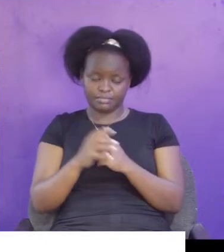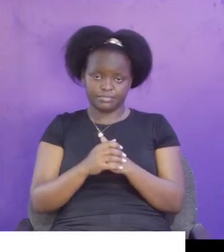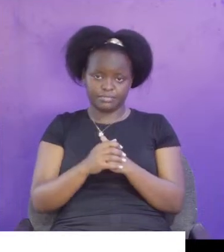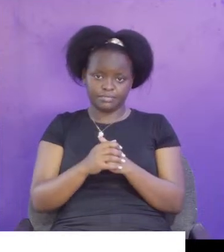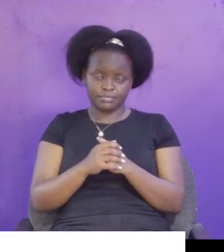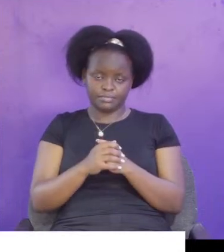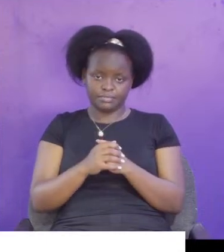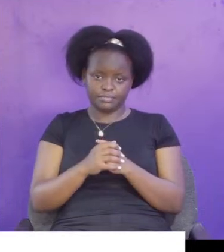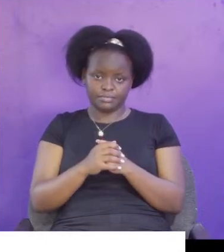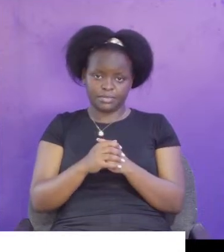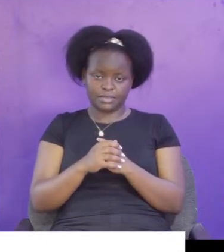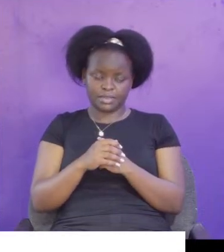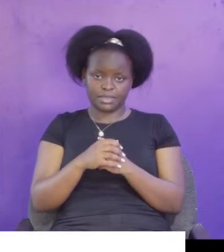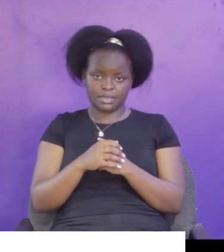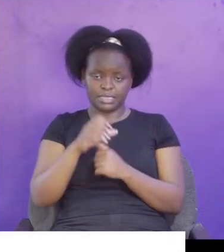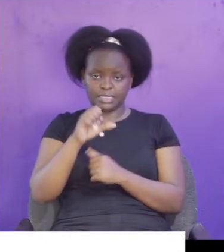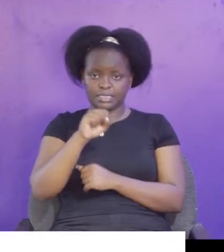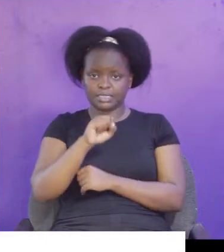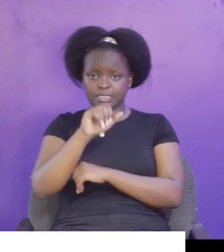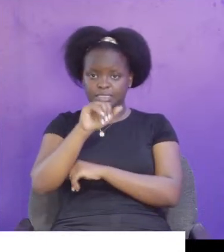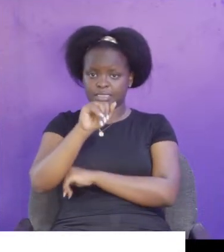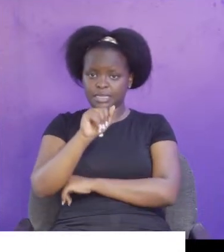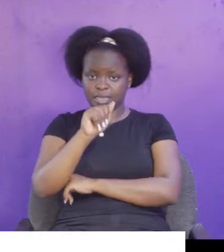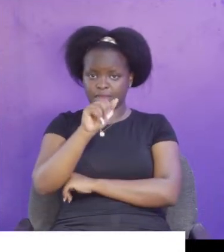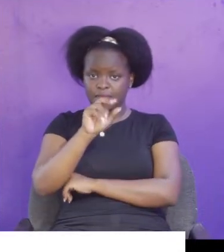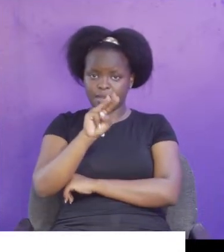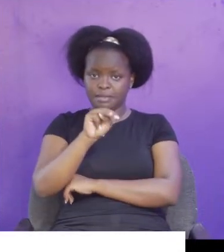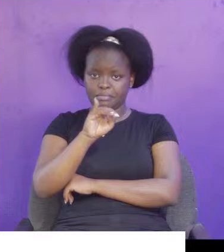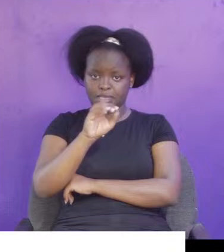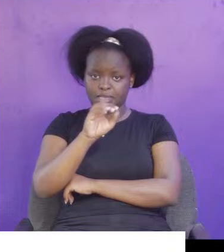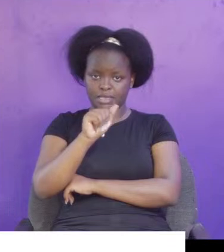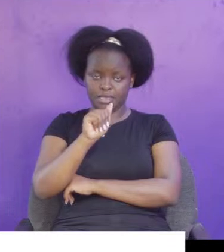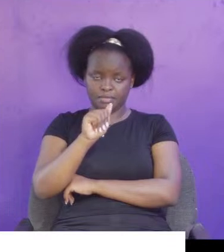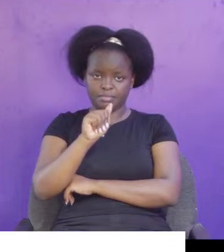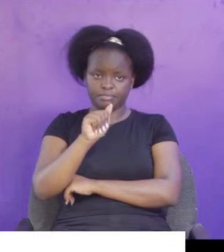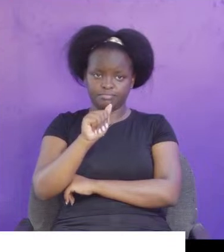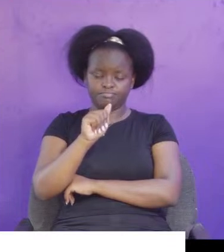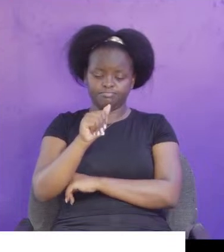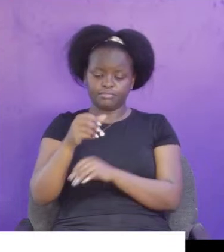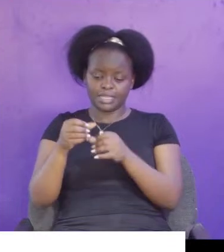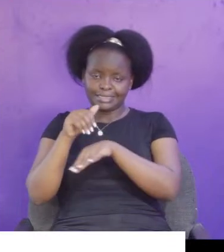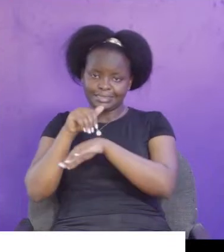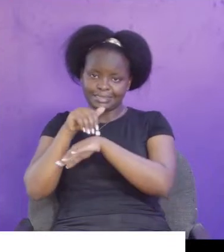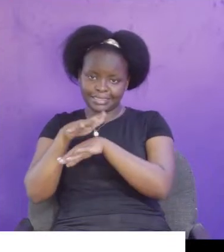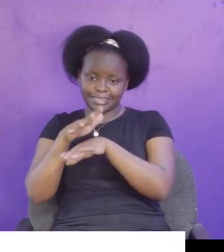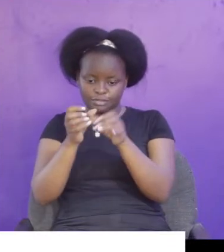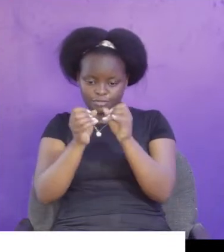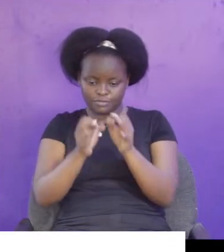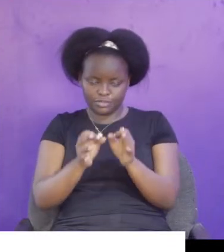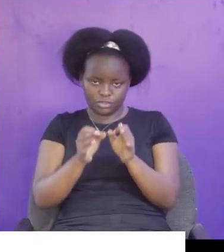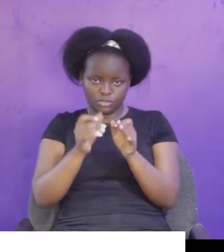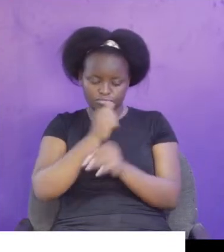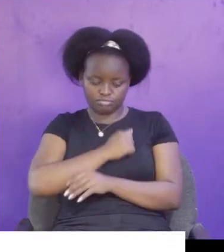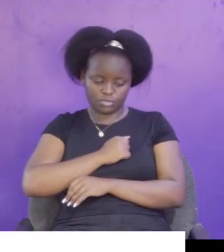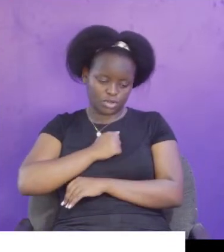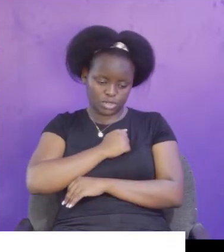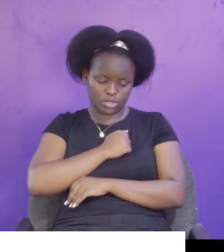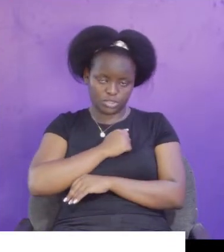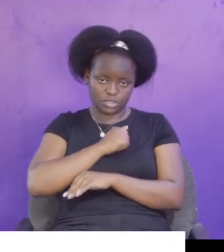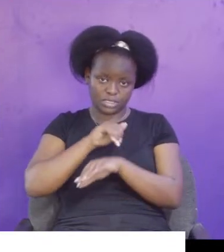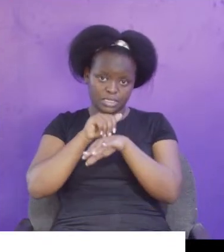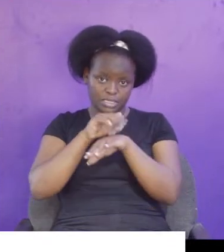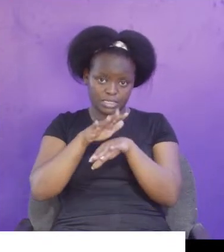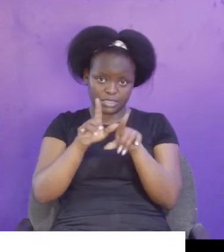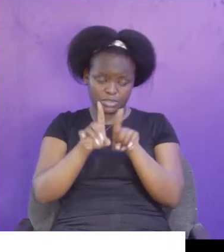Samia Suluhu Hassan, who has sent formal condolences and has sent her